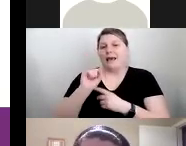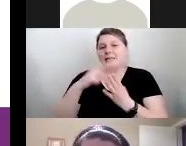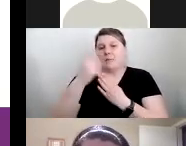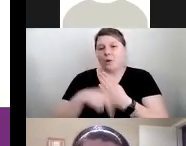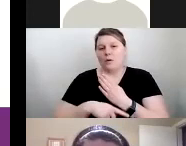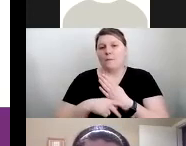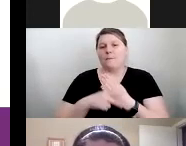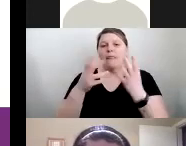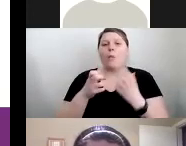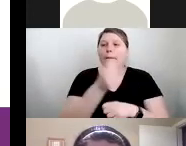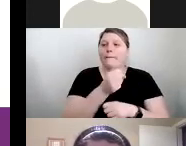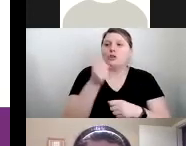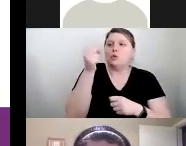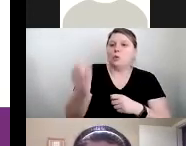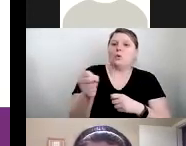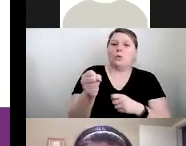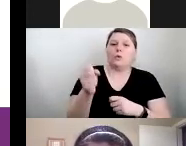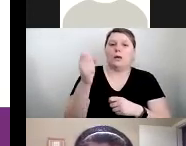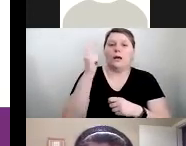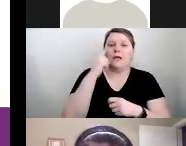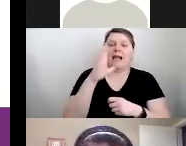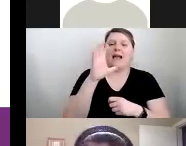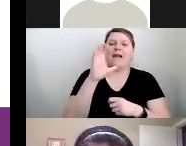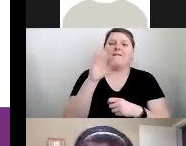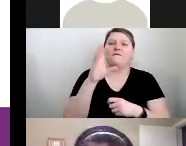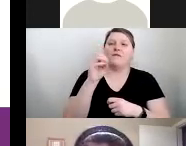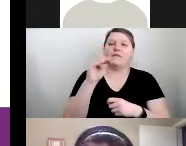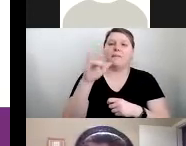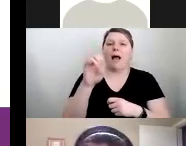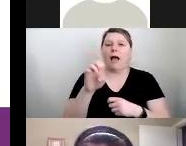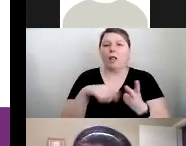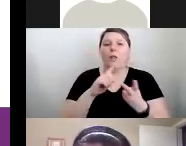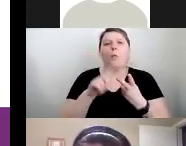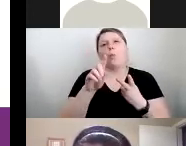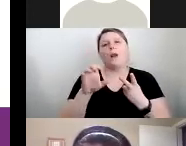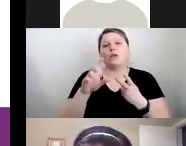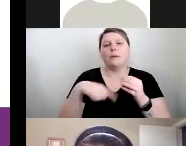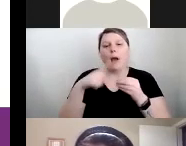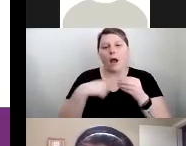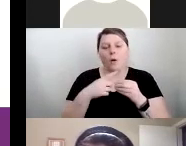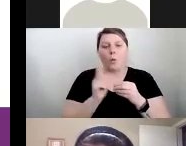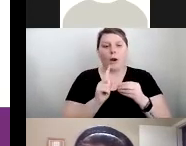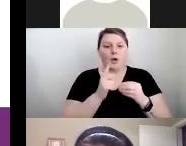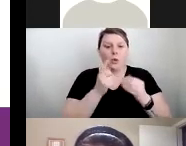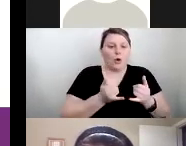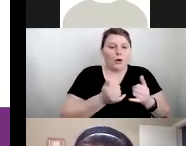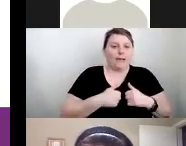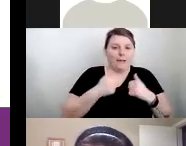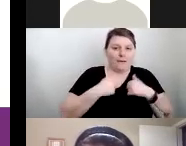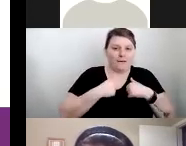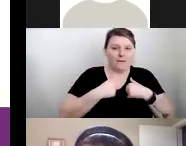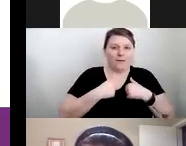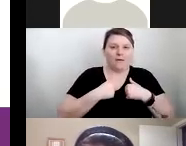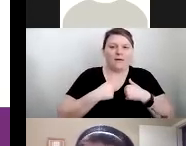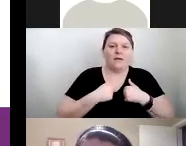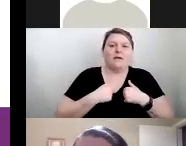want to put you, I think it's a 50-mile radius, maybe it's a 100-mile radius outside of where you currently are. I think that's with the